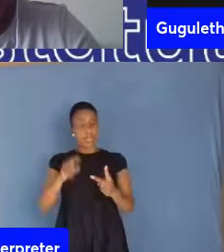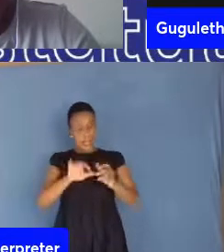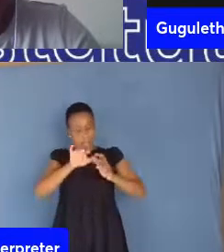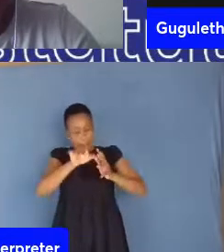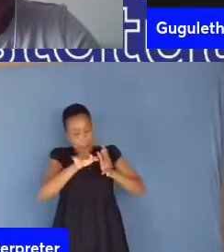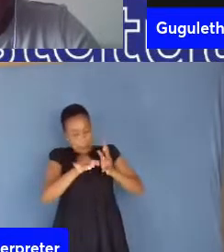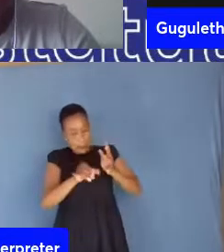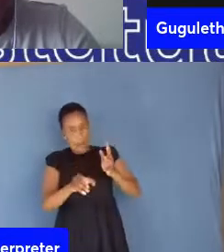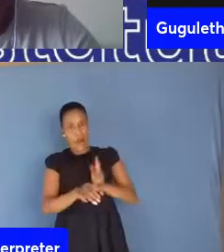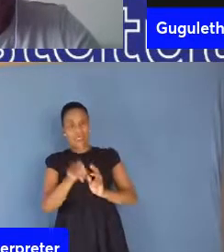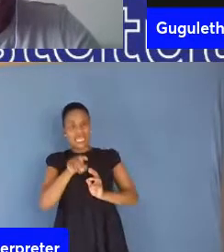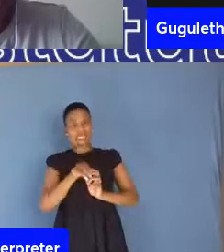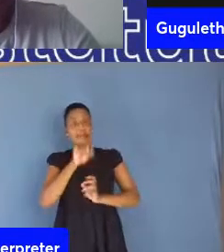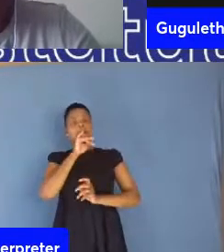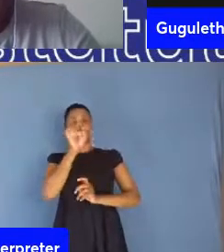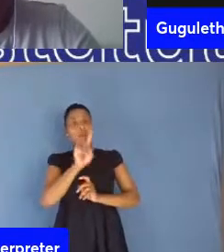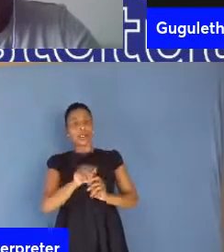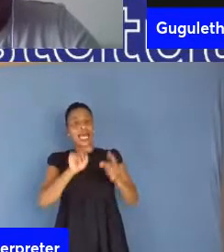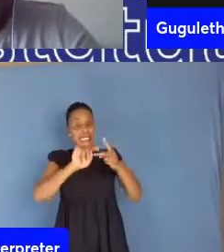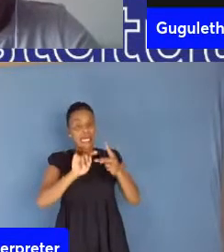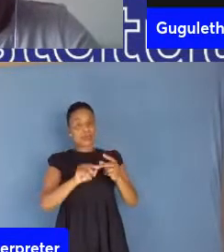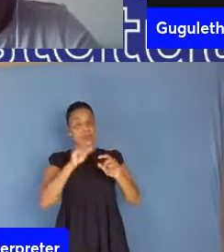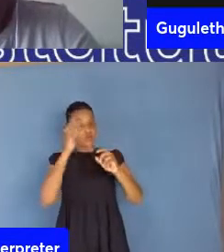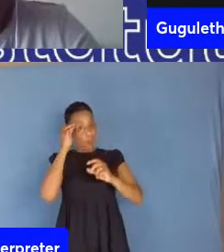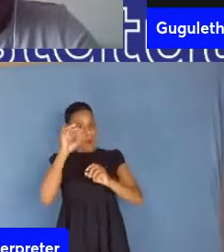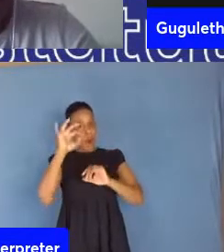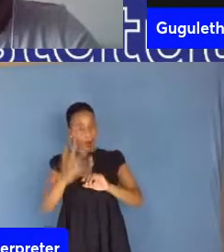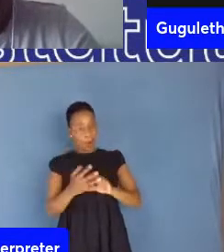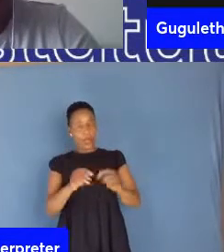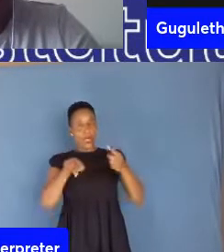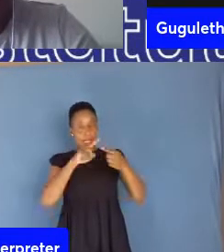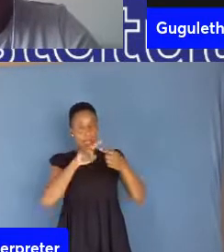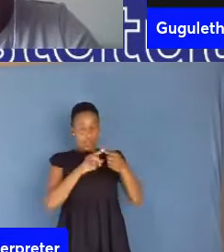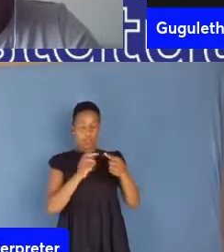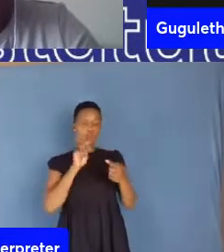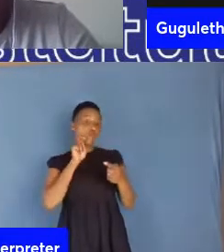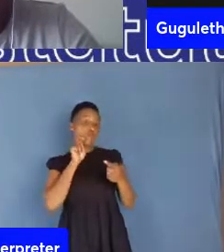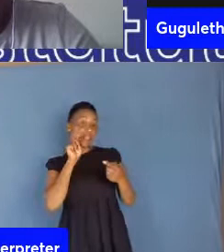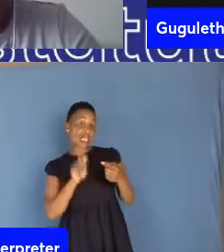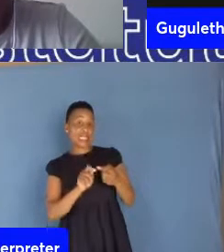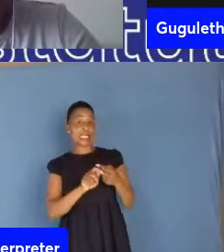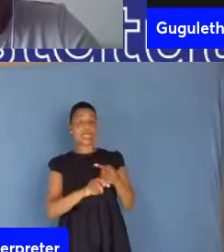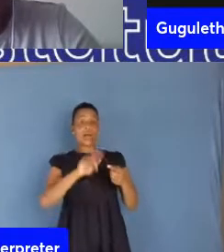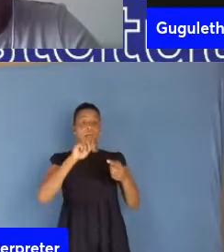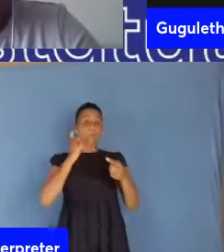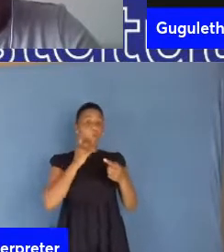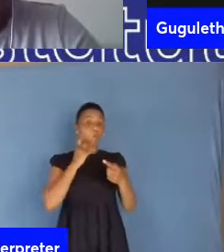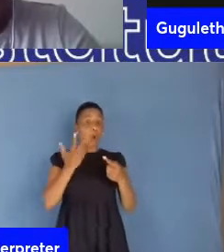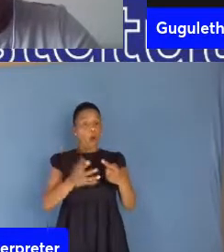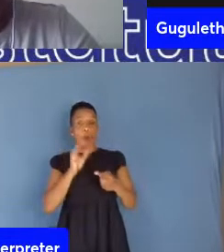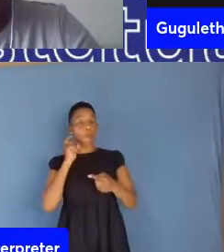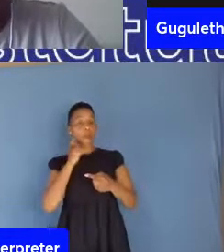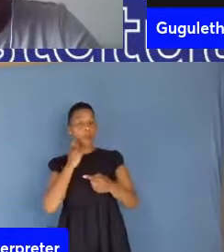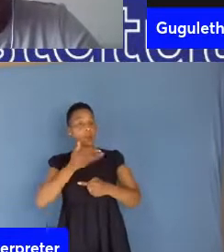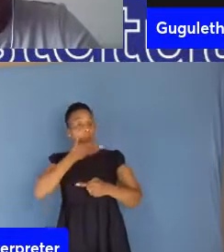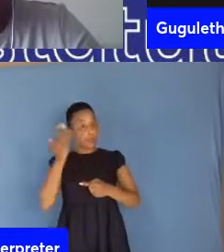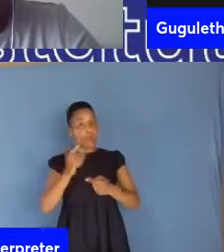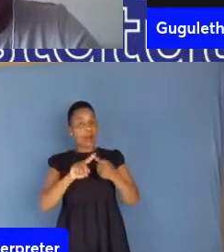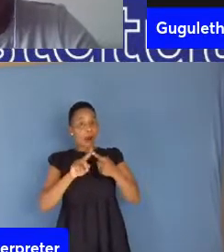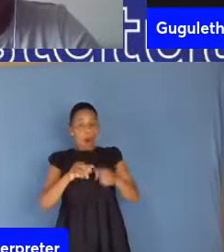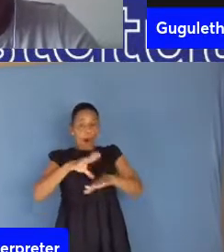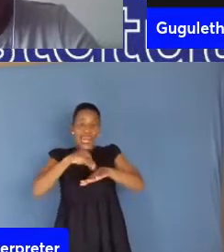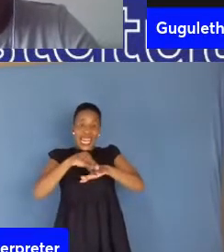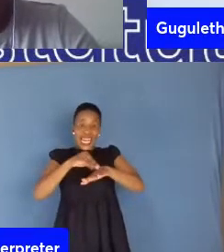teenagers who are pregnant, rather, and who are under the age of 16 years who have fallen pregnant. So such